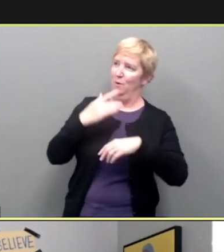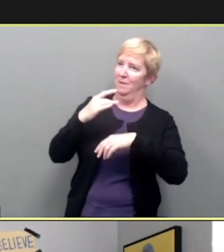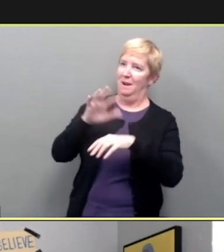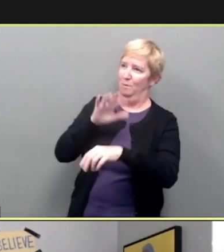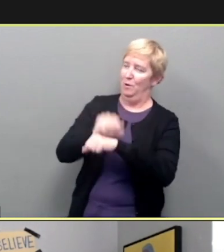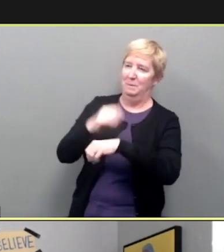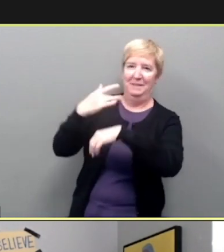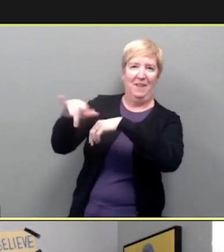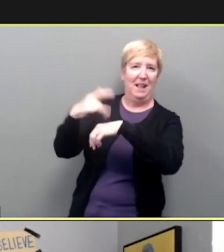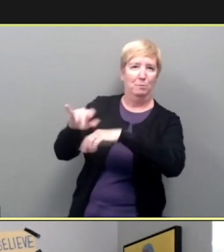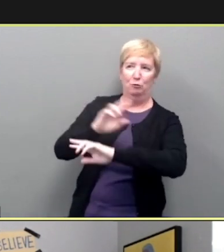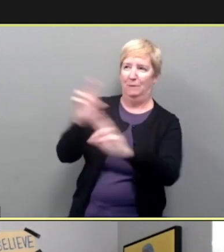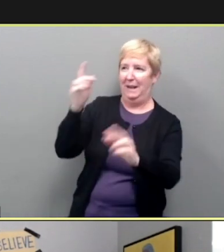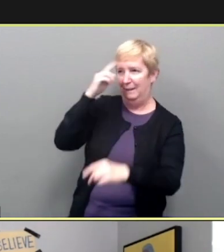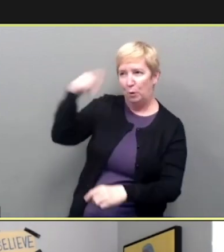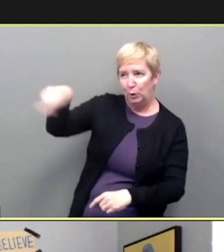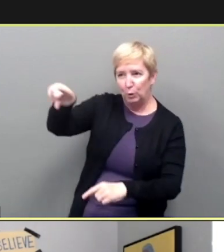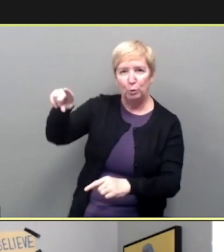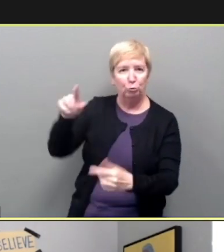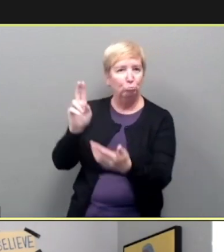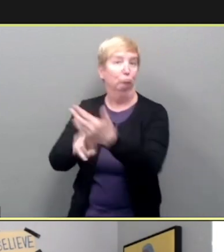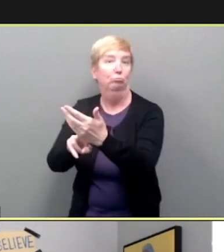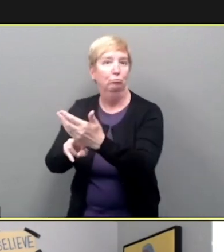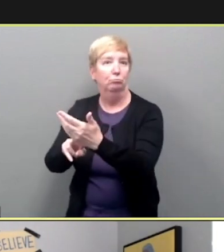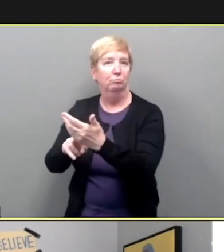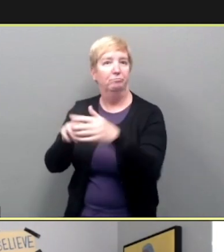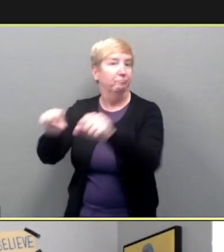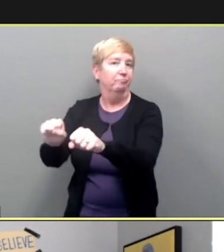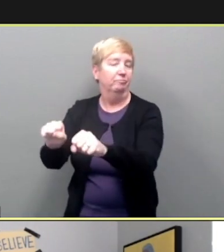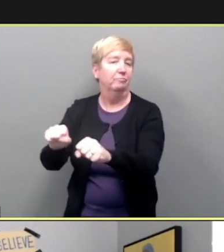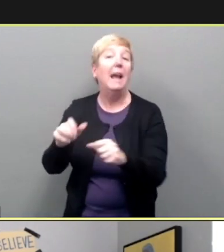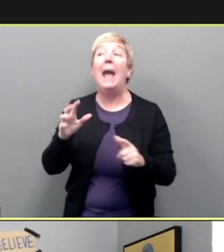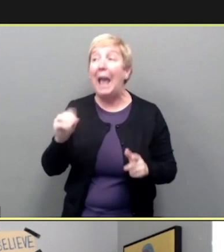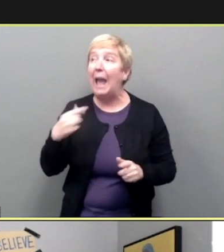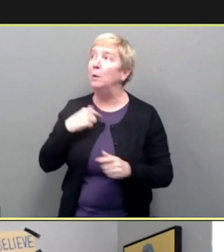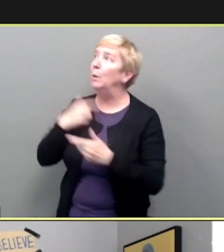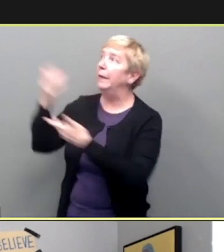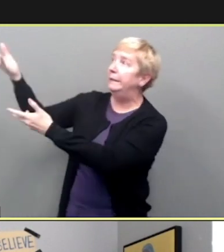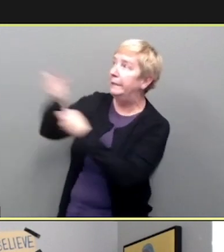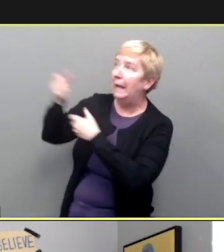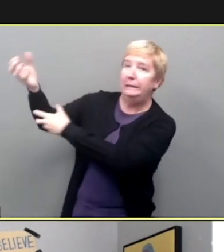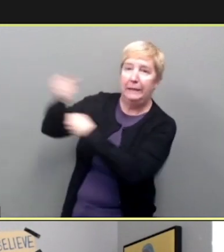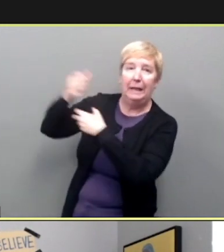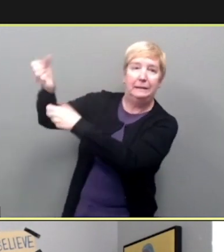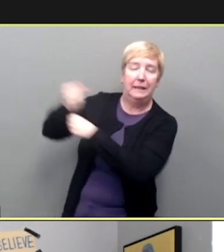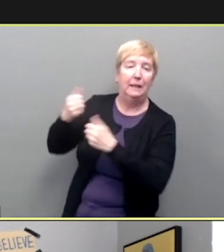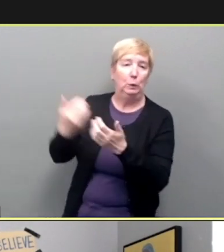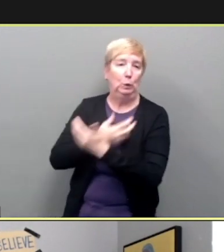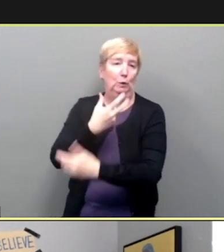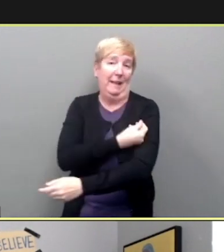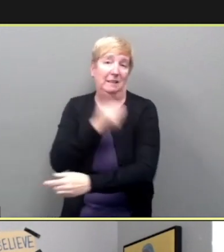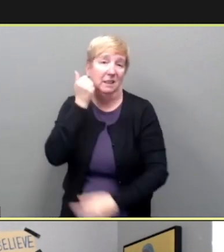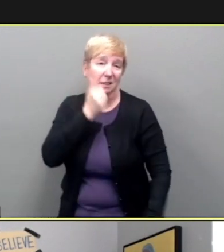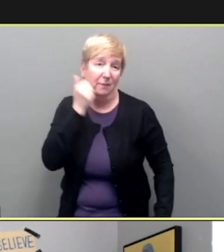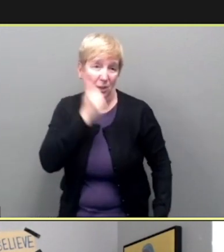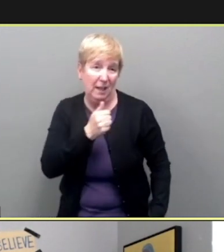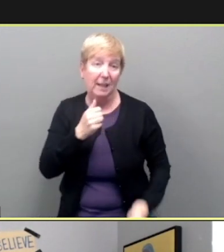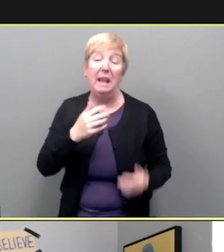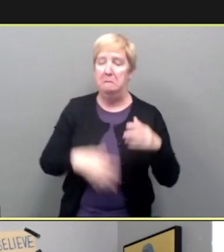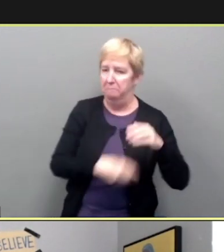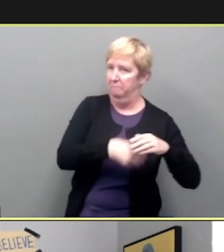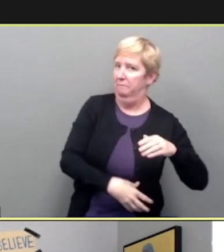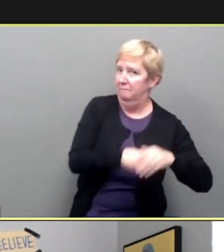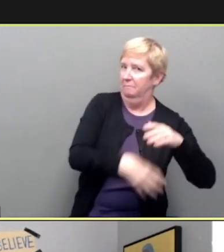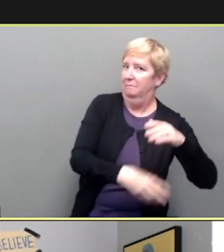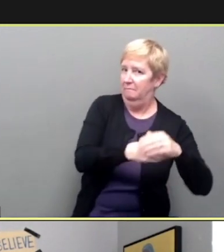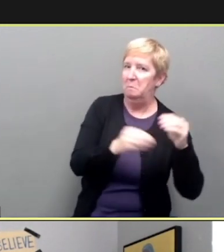open. And the vaccines continue to be regularly delivered to New Mexico, and appointments are added each day. So once